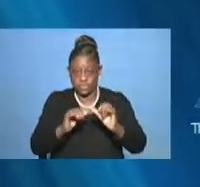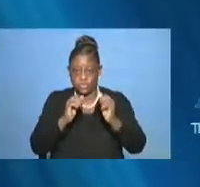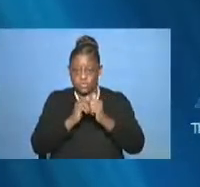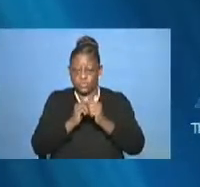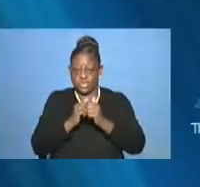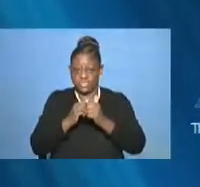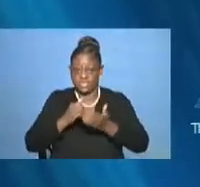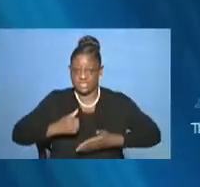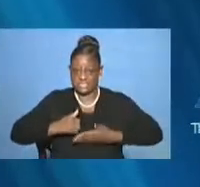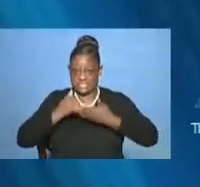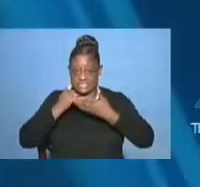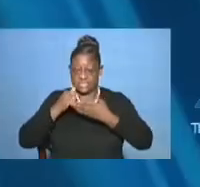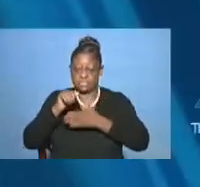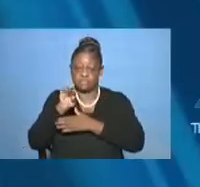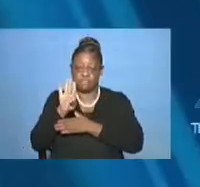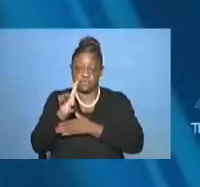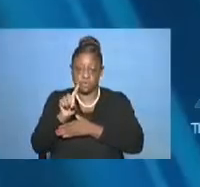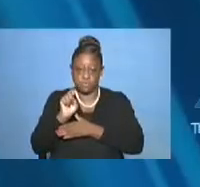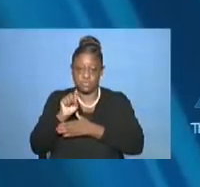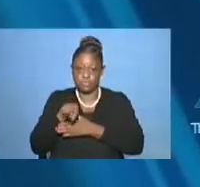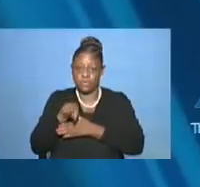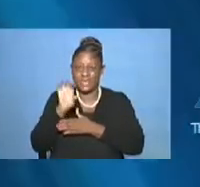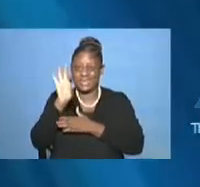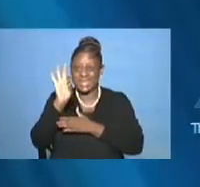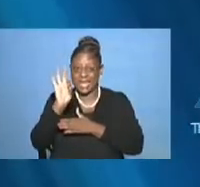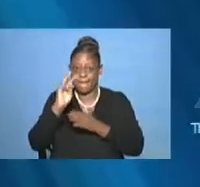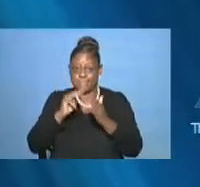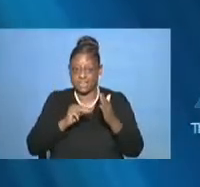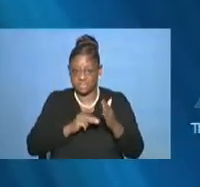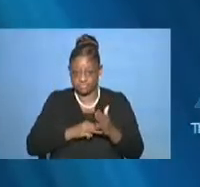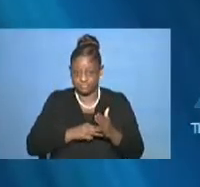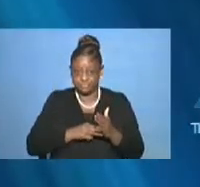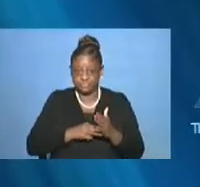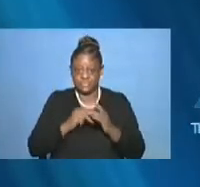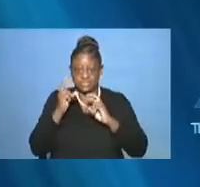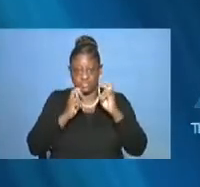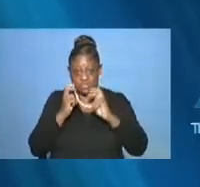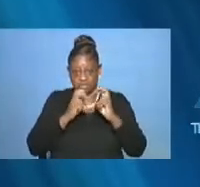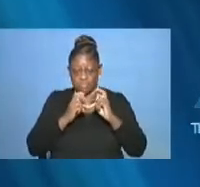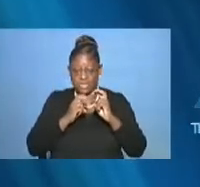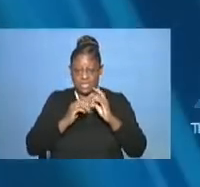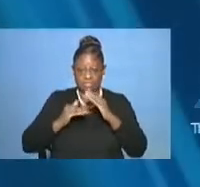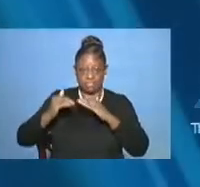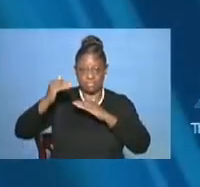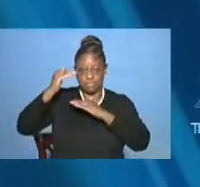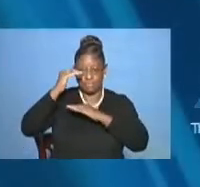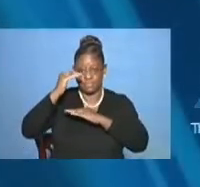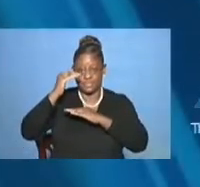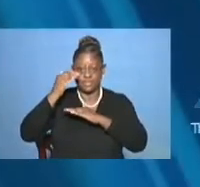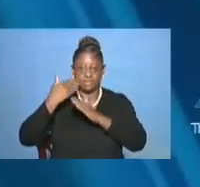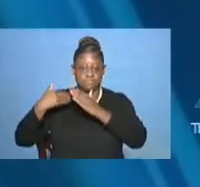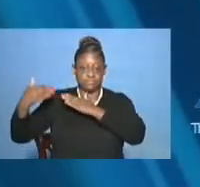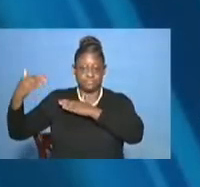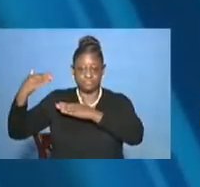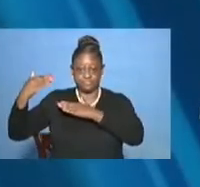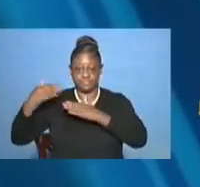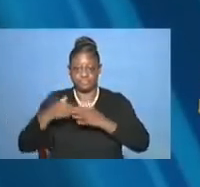social assistance benefits receding by $41.9 million as compared to the elevated levels in the previous